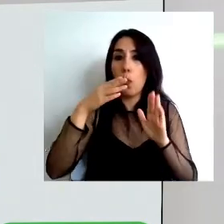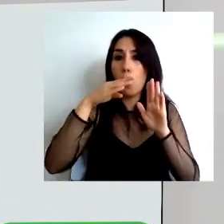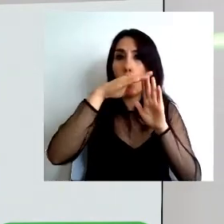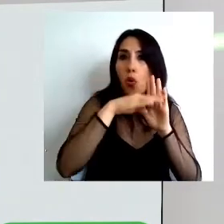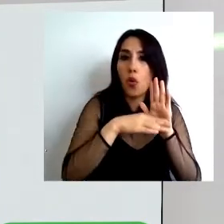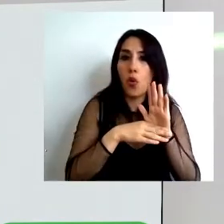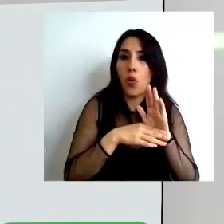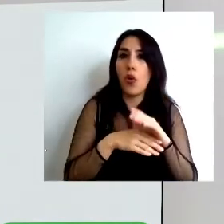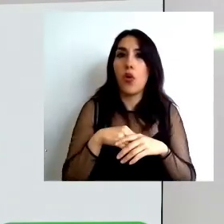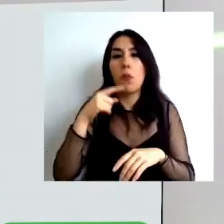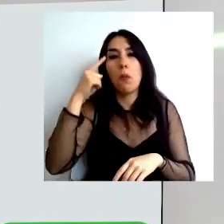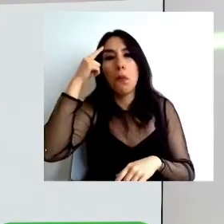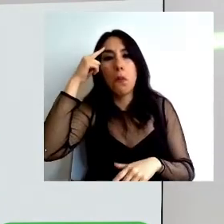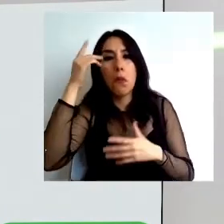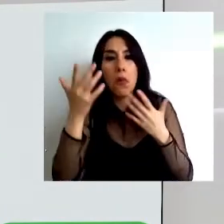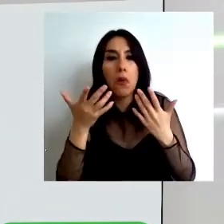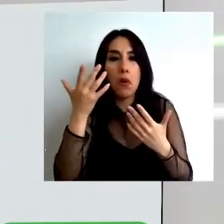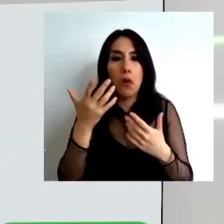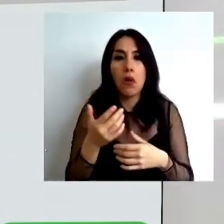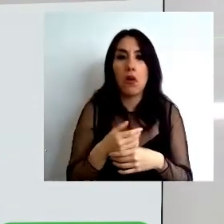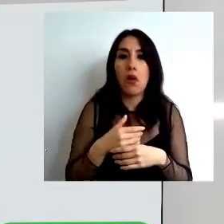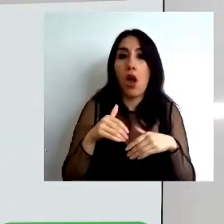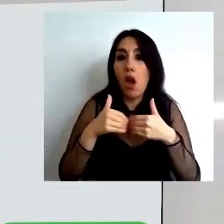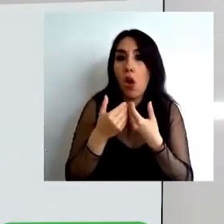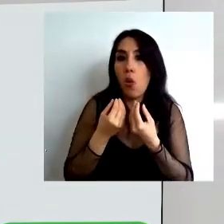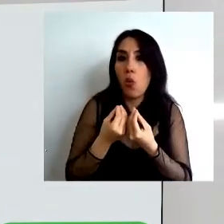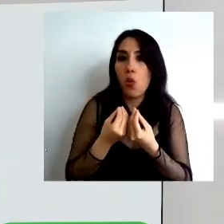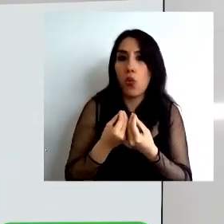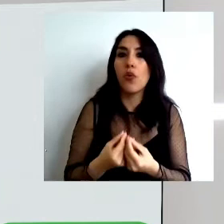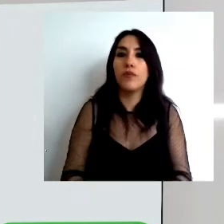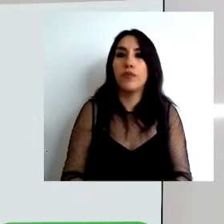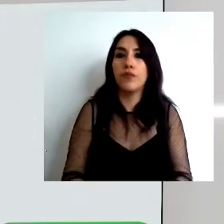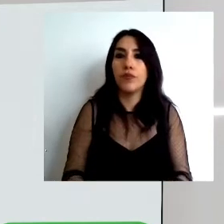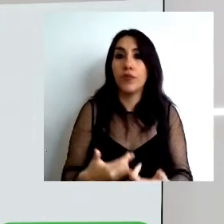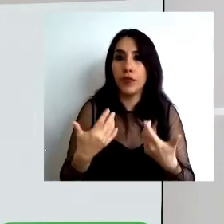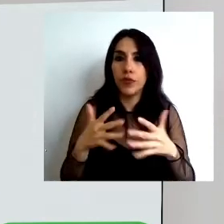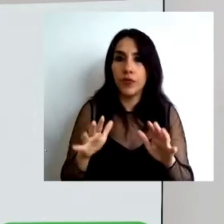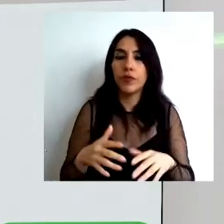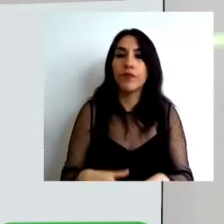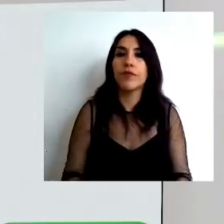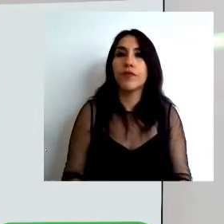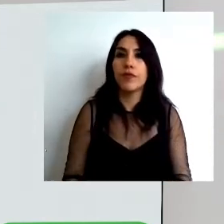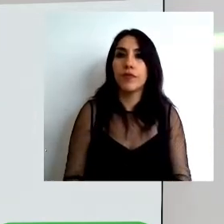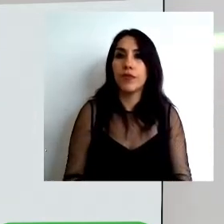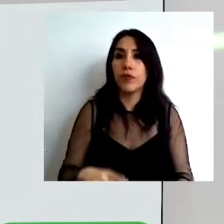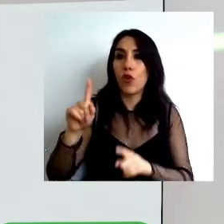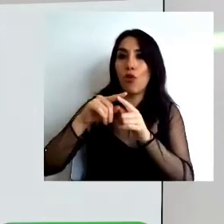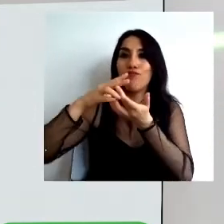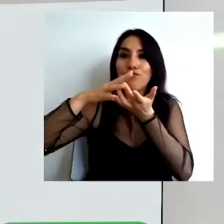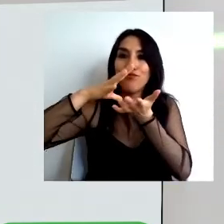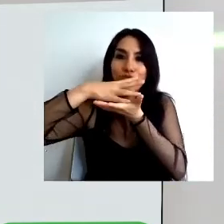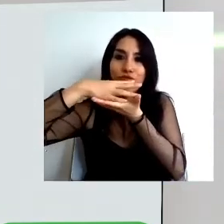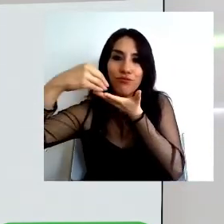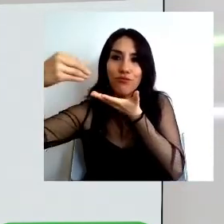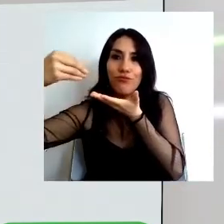stop. Yes, you can consider to replicate your whole organization with all aspects of